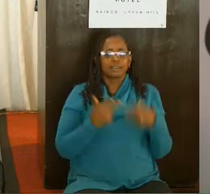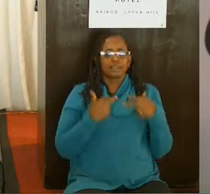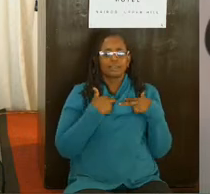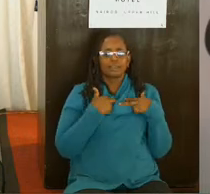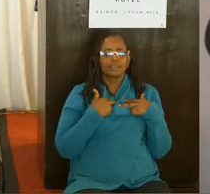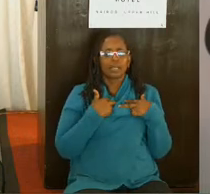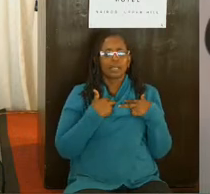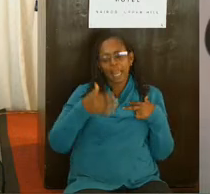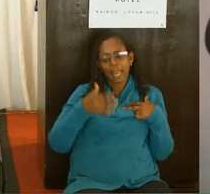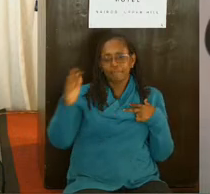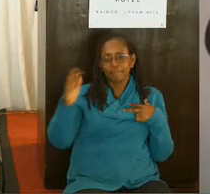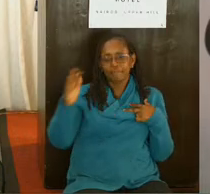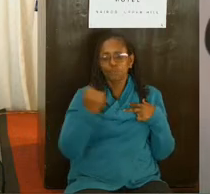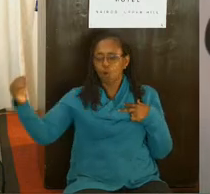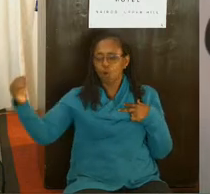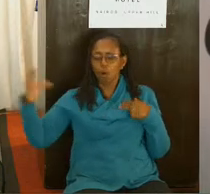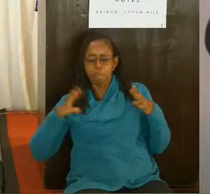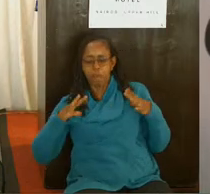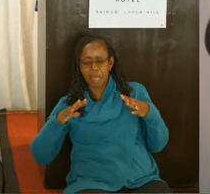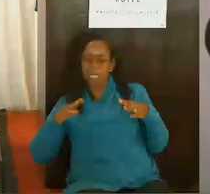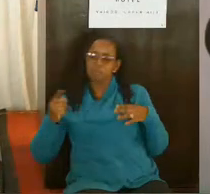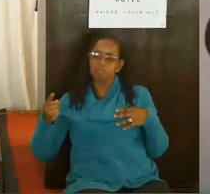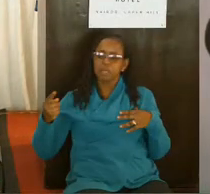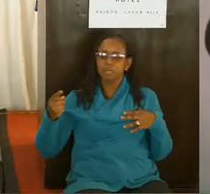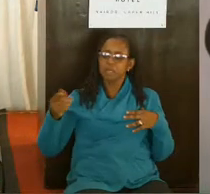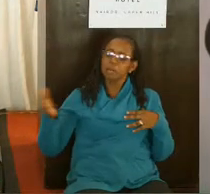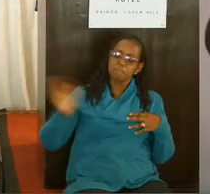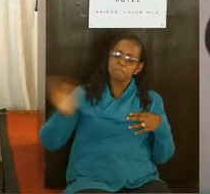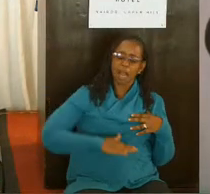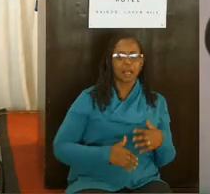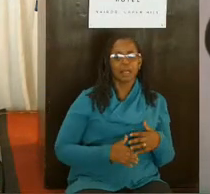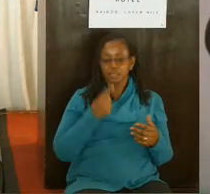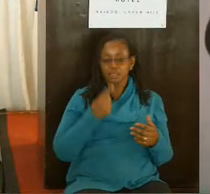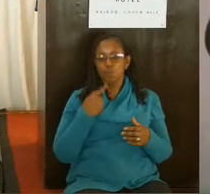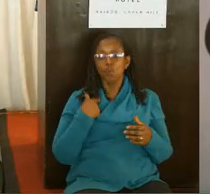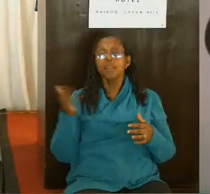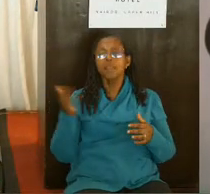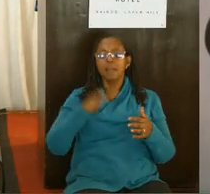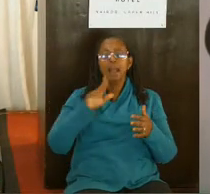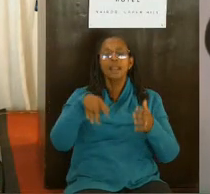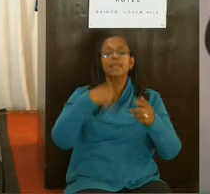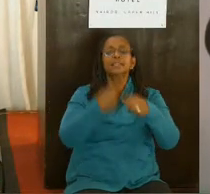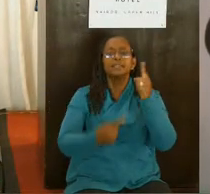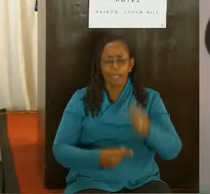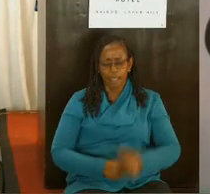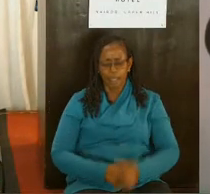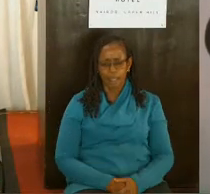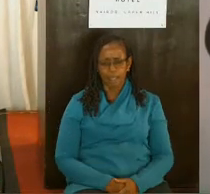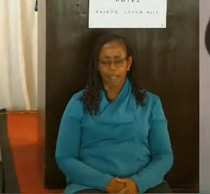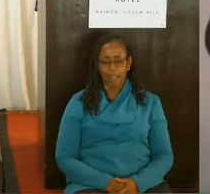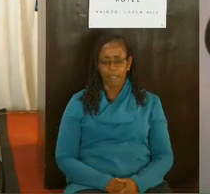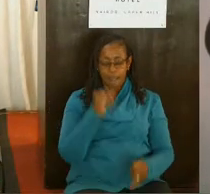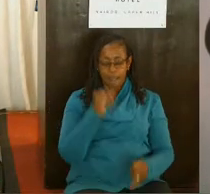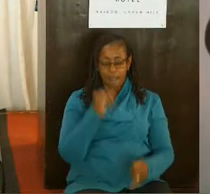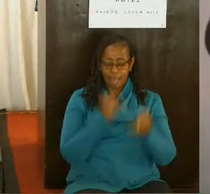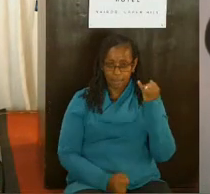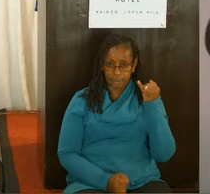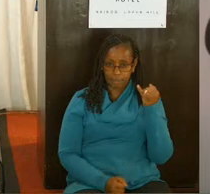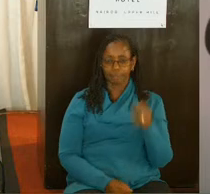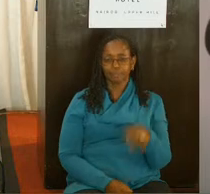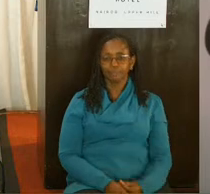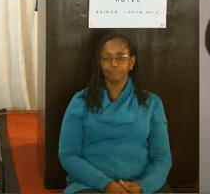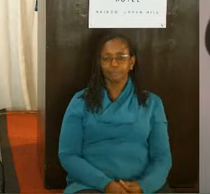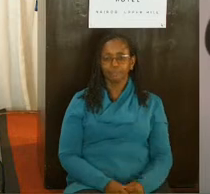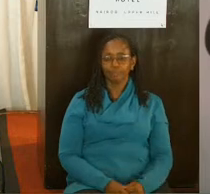home for a break and they come back at their own uh they even say we will come back next year and then the last bit as